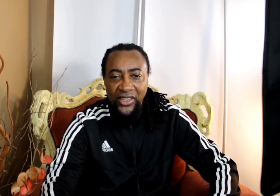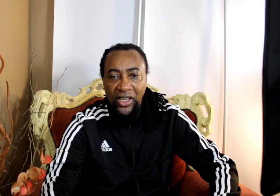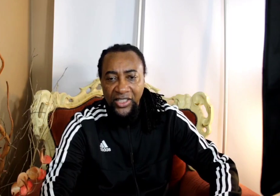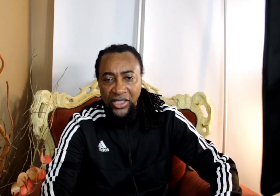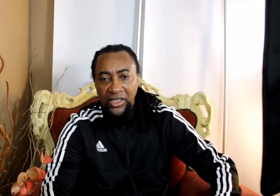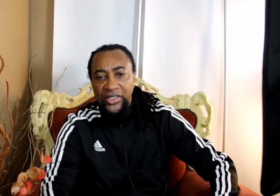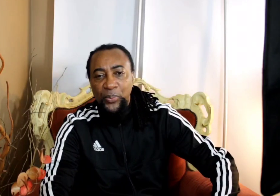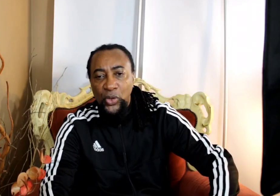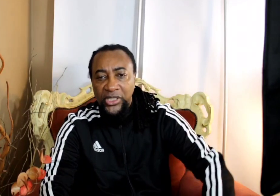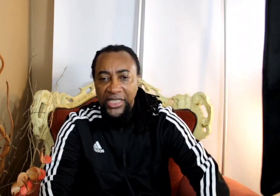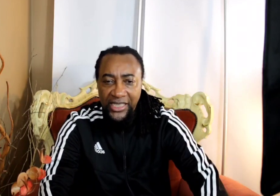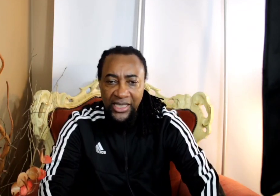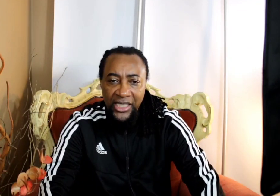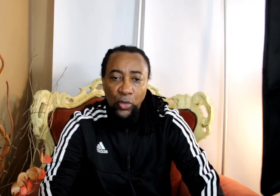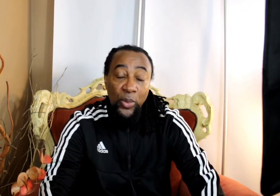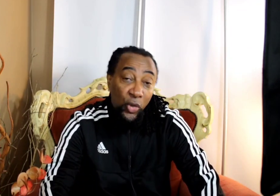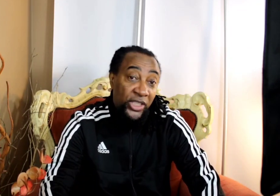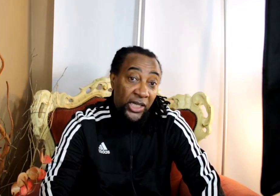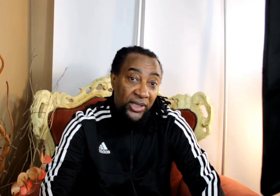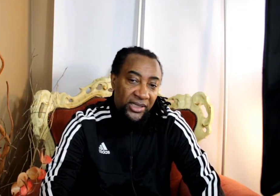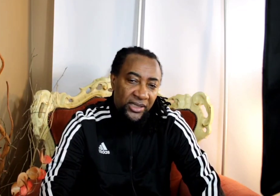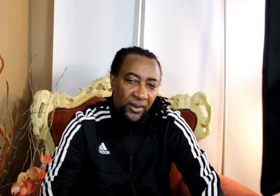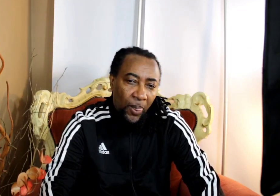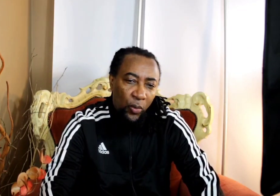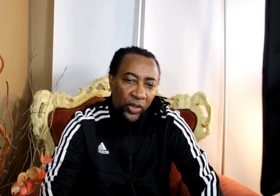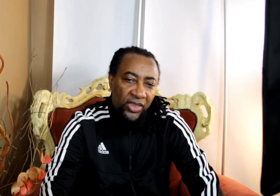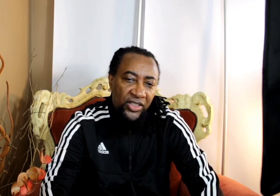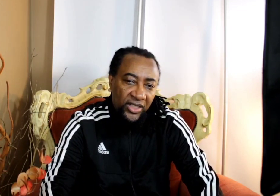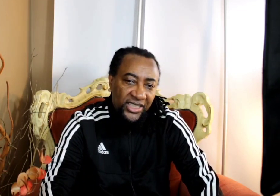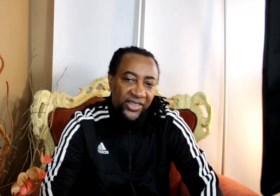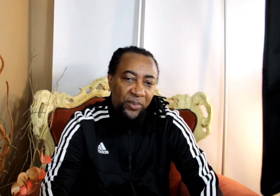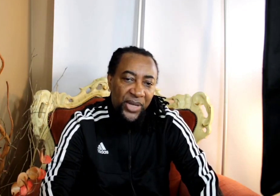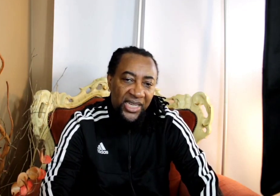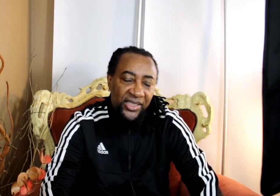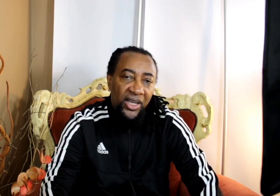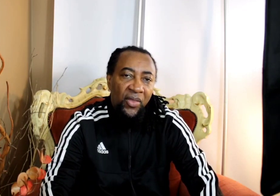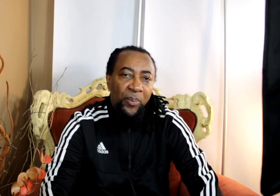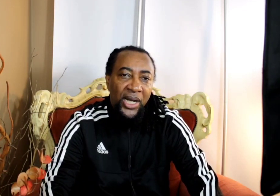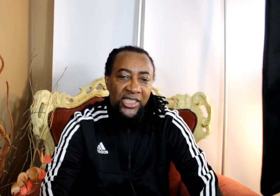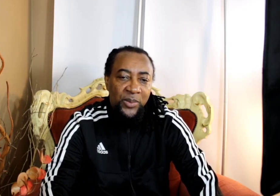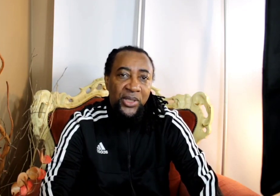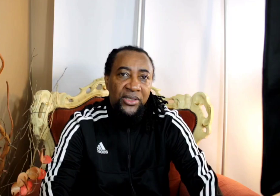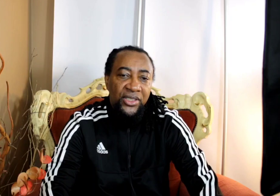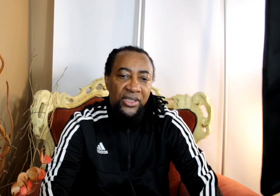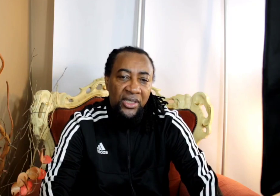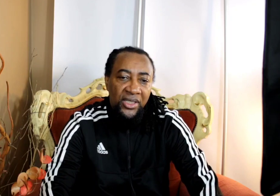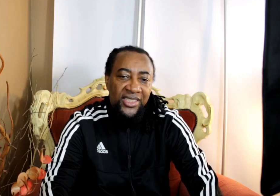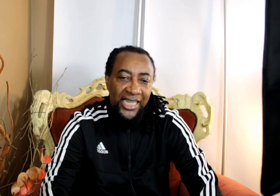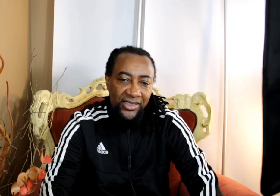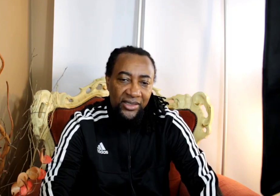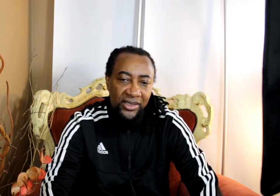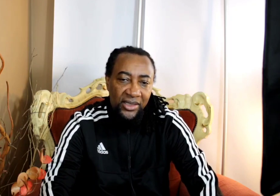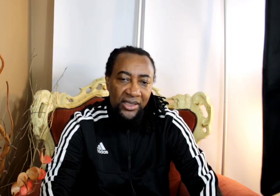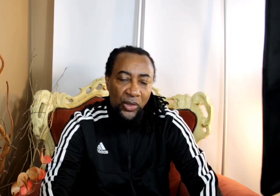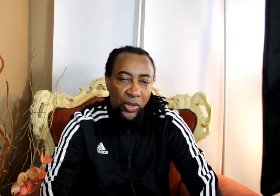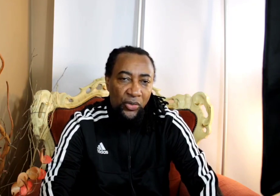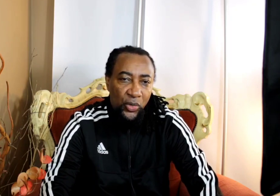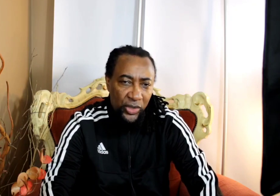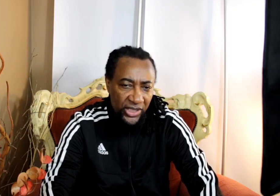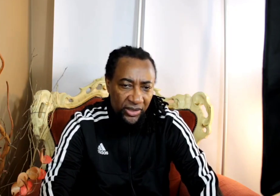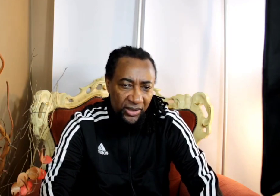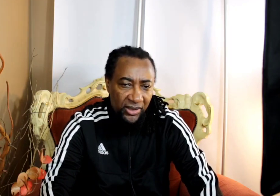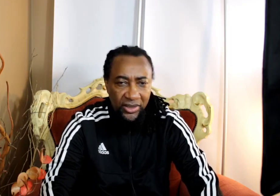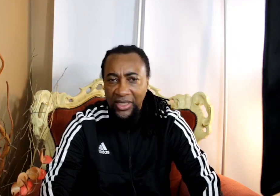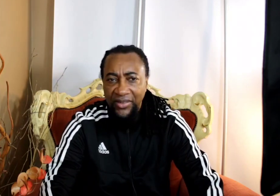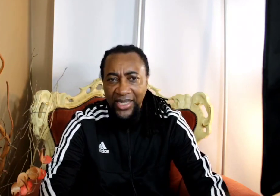entertains technologically supported remote hearings with the judges at their base and other participants scattered around